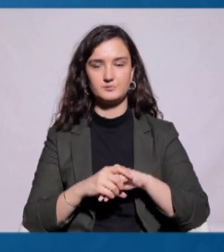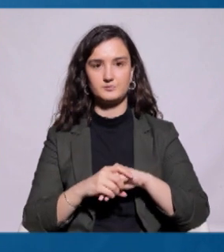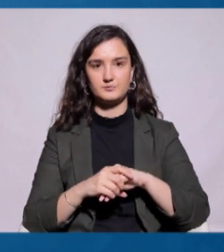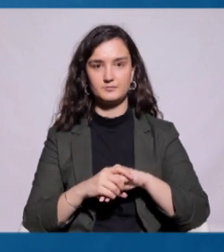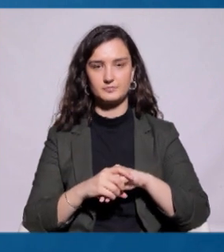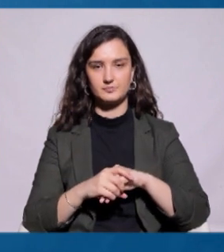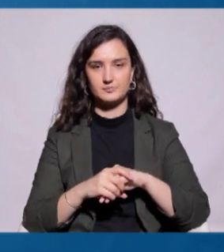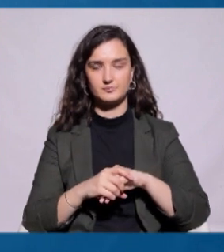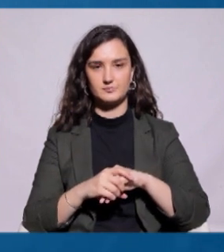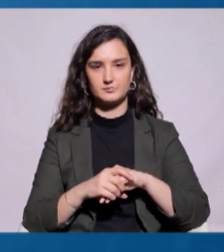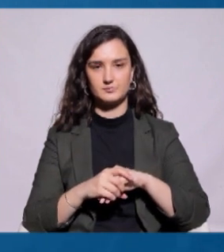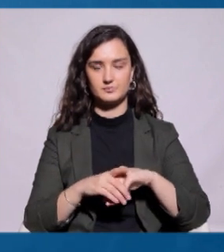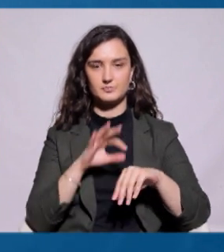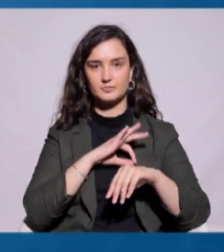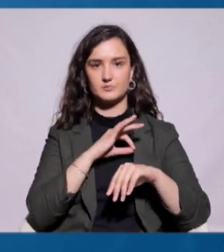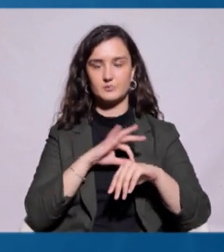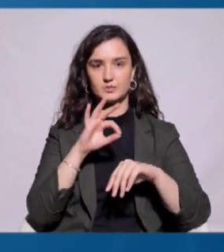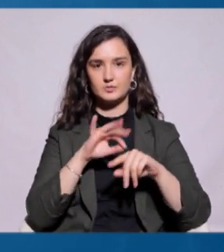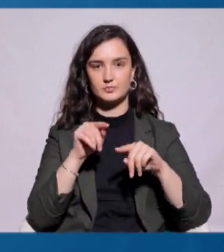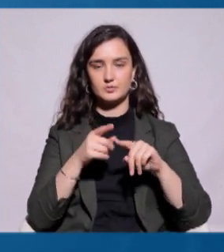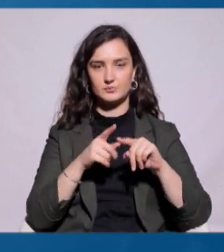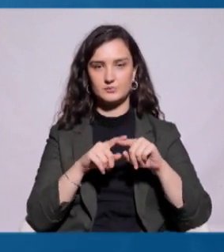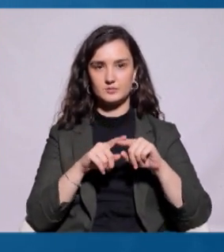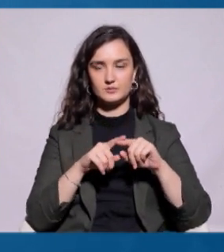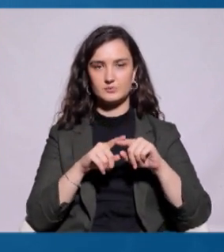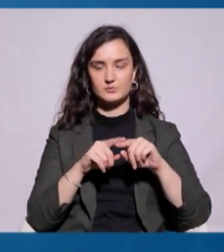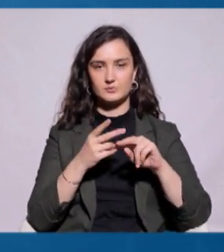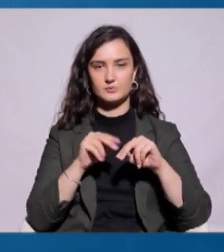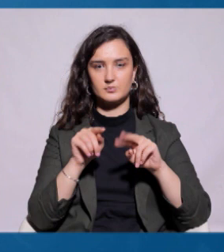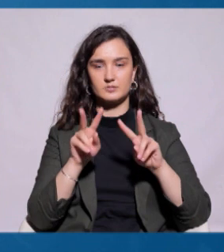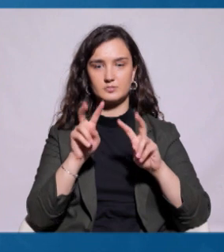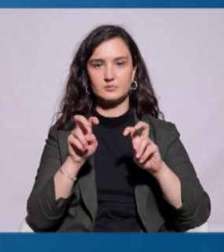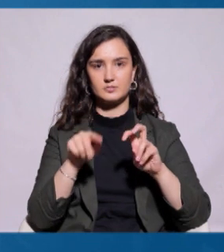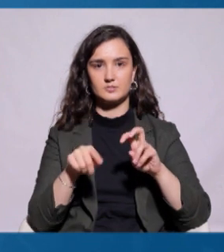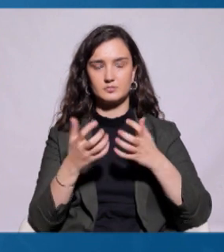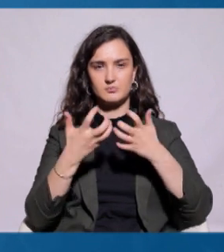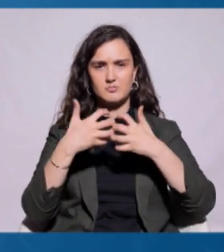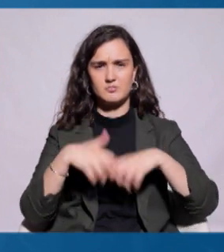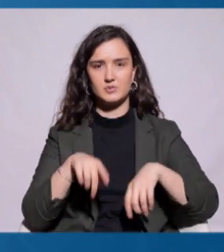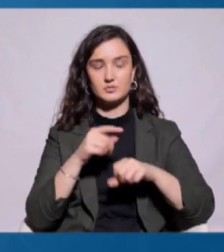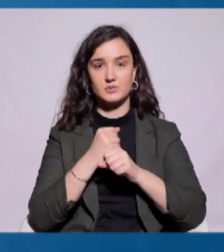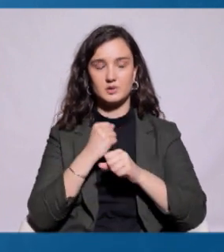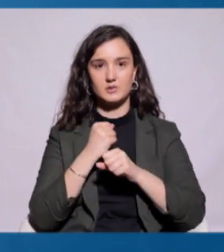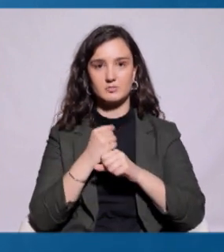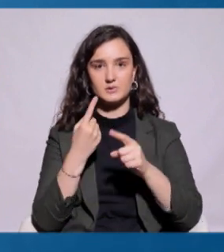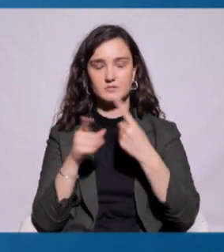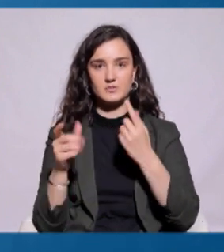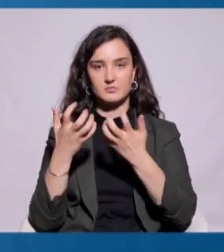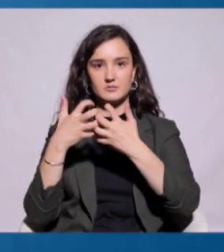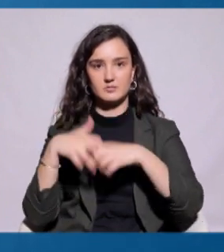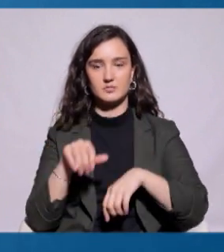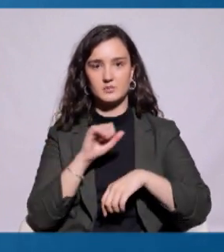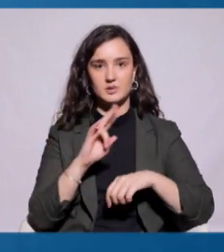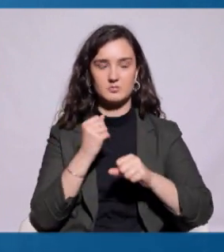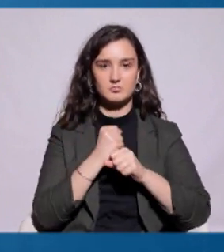Sophie, the use of machines to manufacture products. This means machines that make other machines